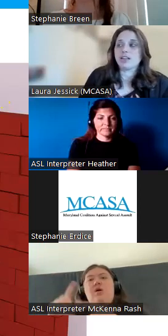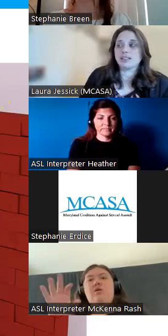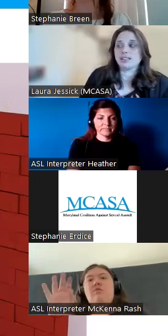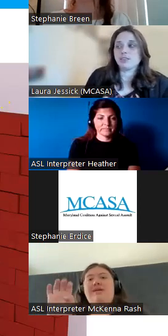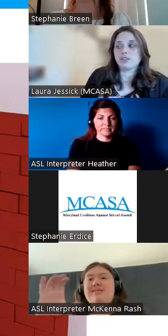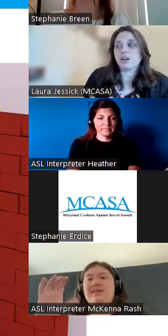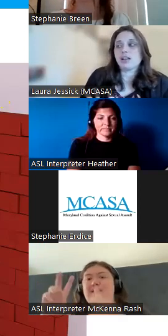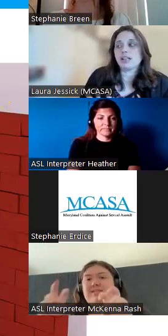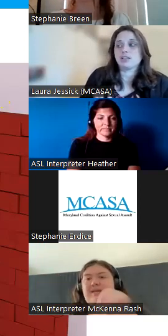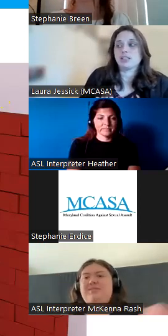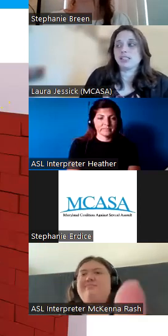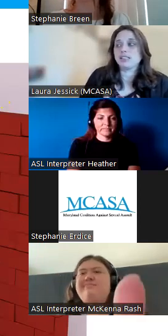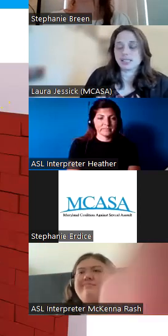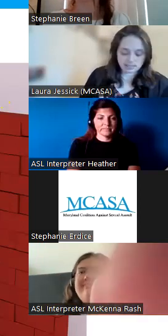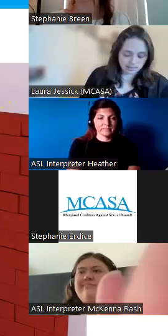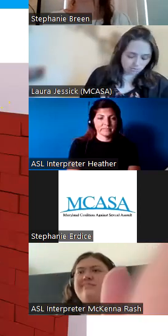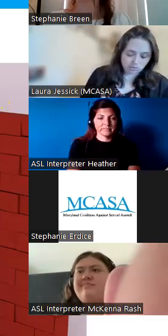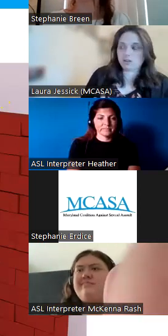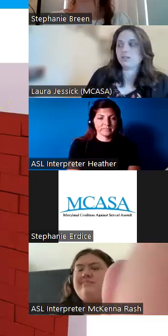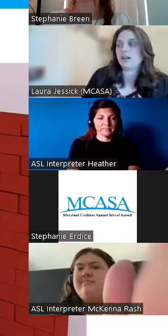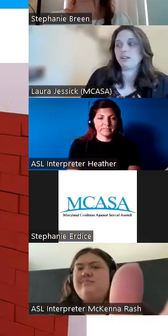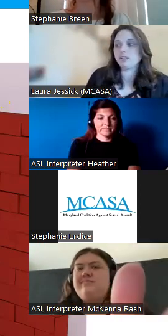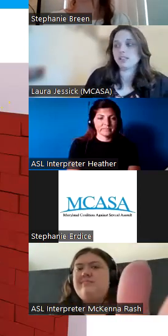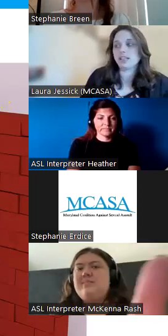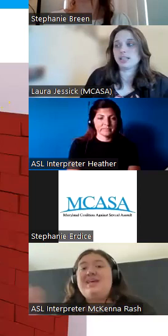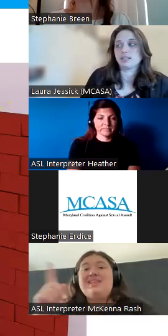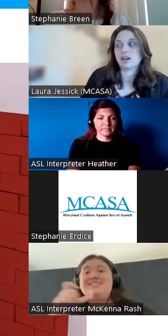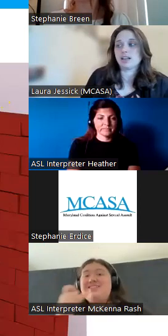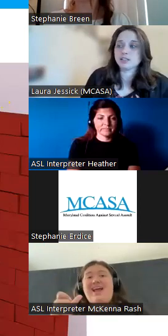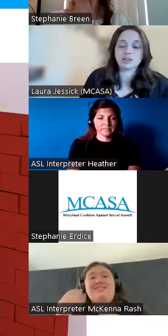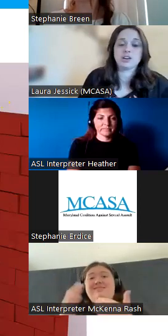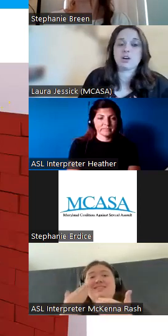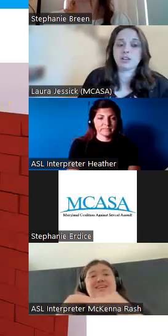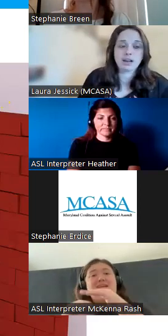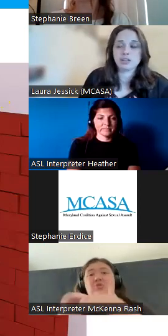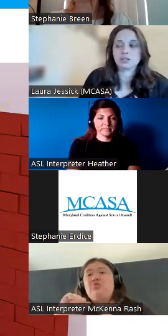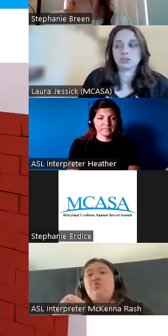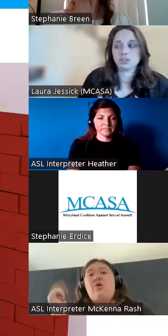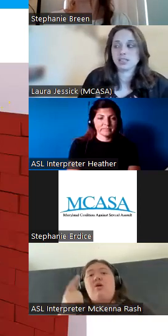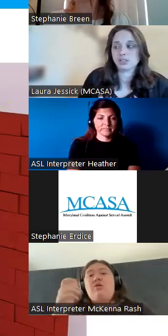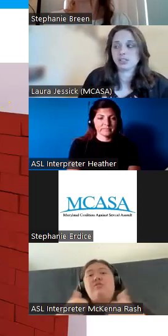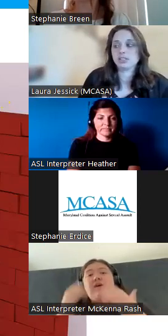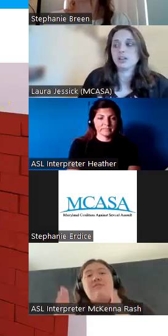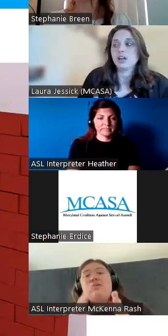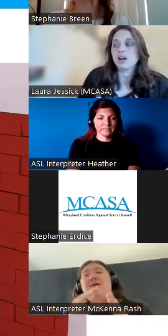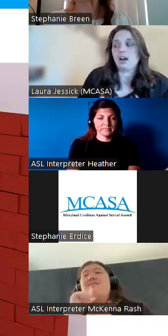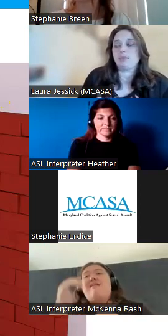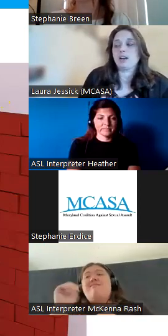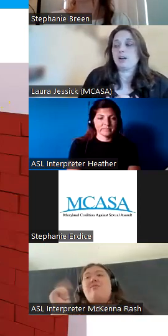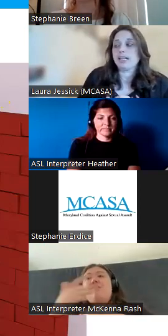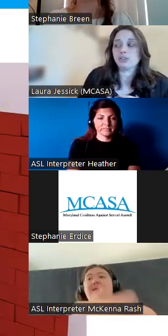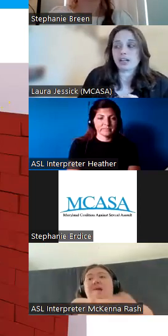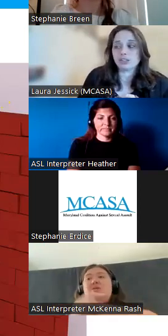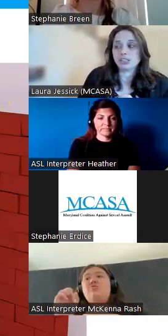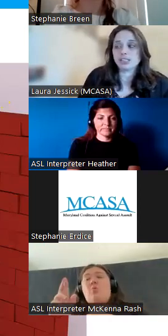I've noted that SAFEs are not necessarily easily accessible to all survivors and not necessarily in all counties or jurisdictions.